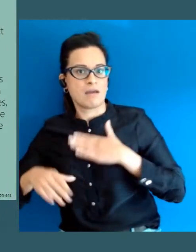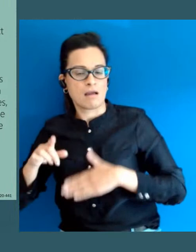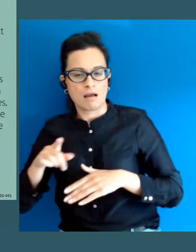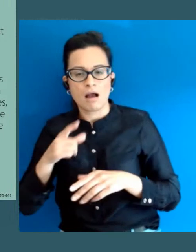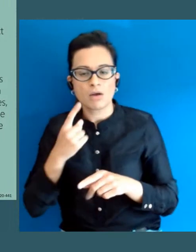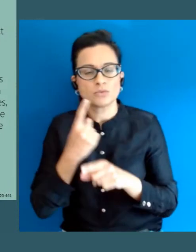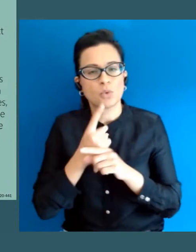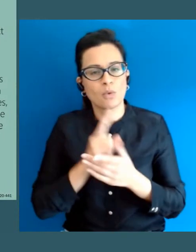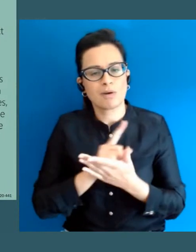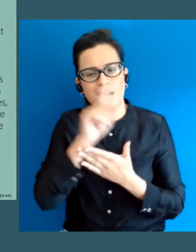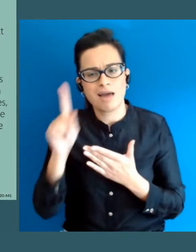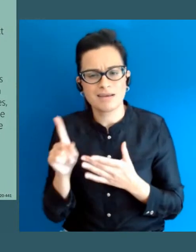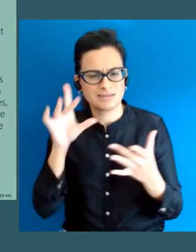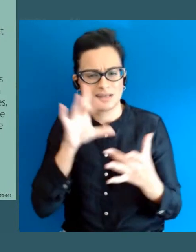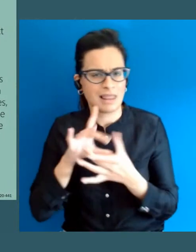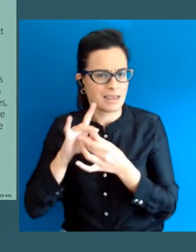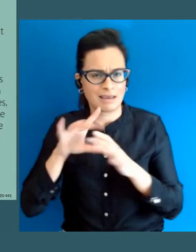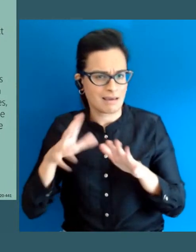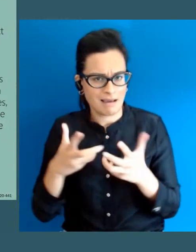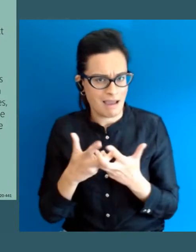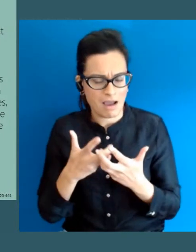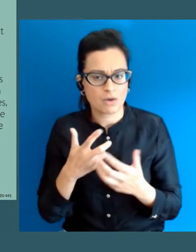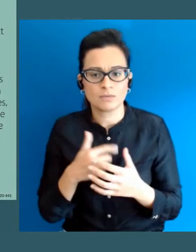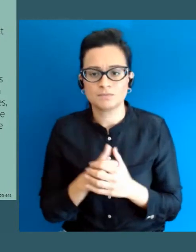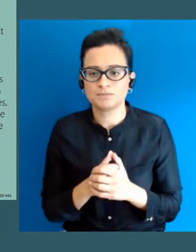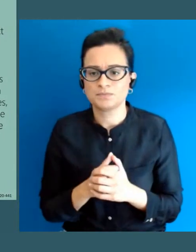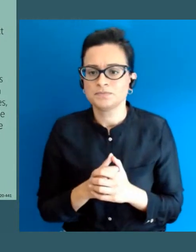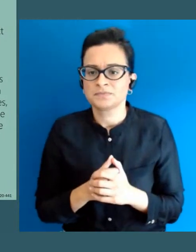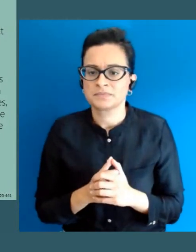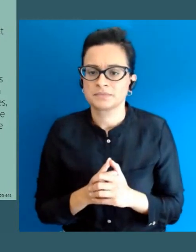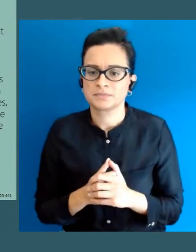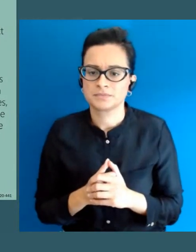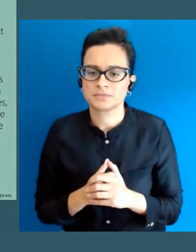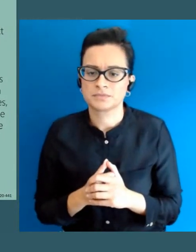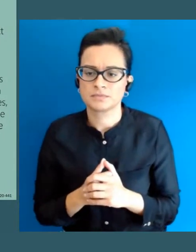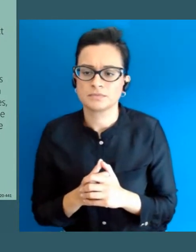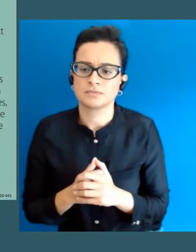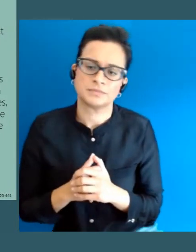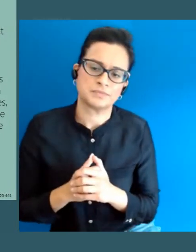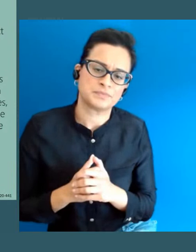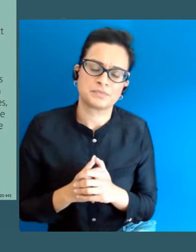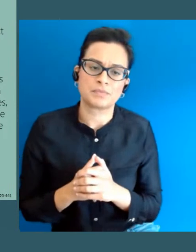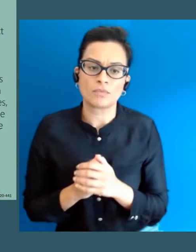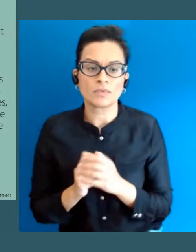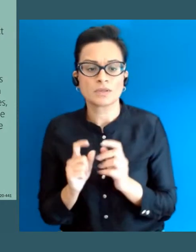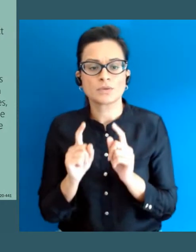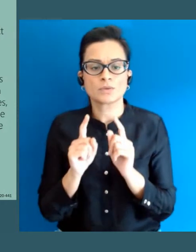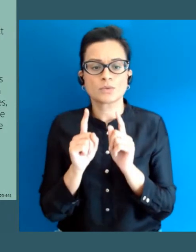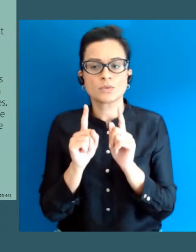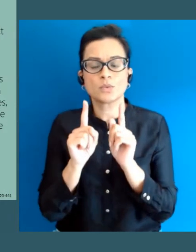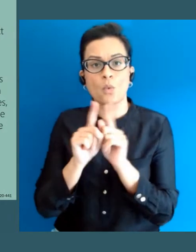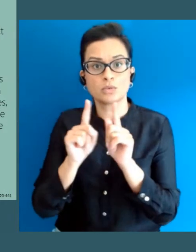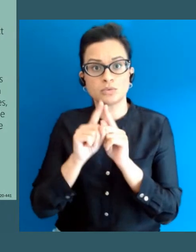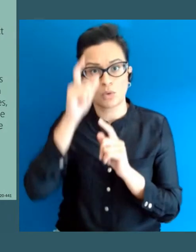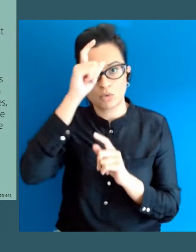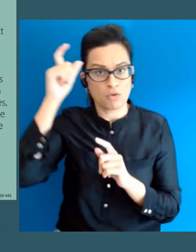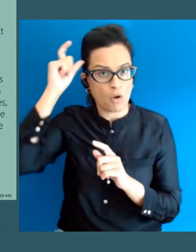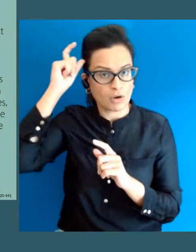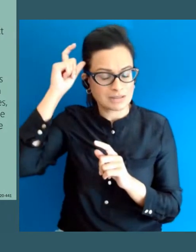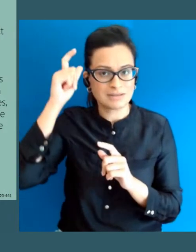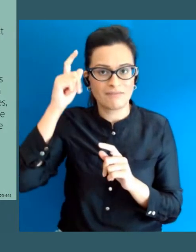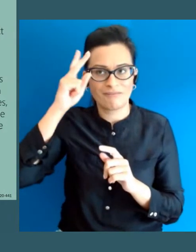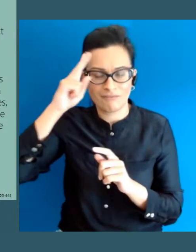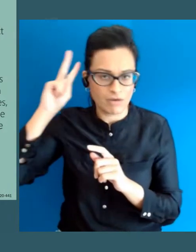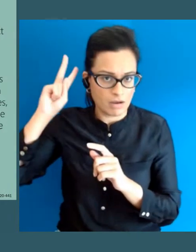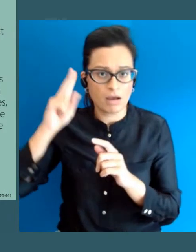that in more detail later. We also can understand from a cognitive behavioural perspective